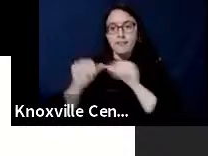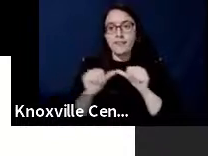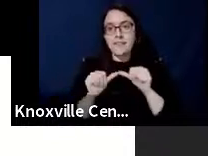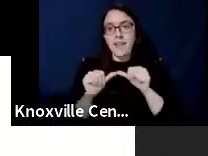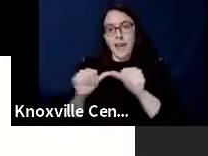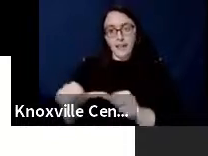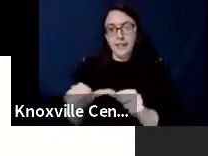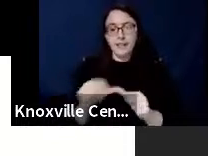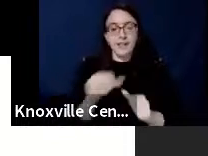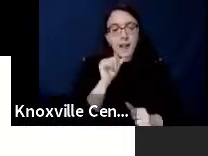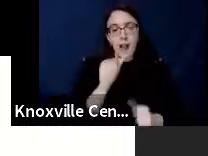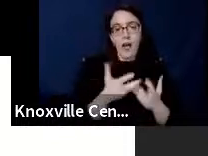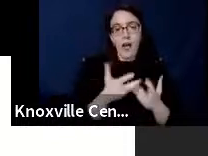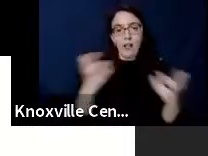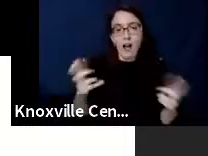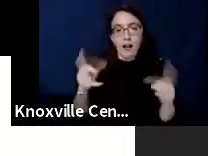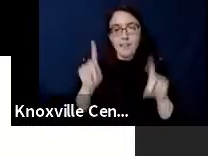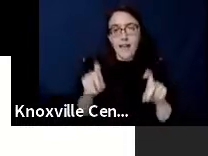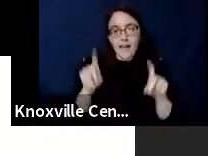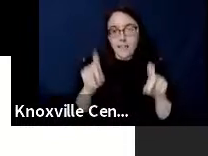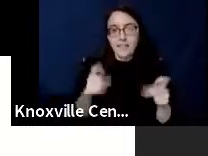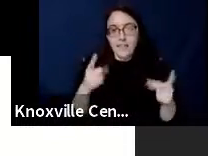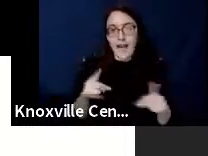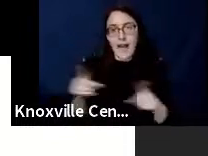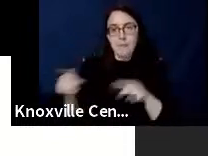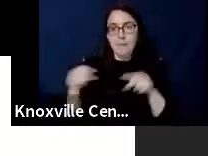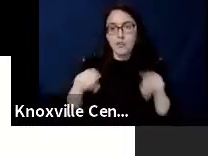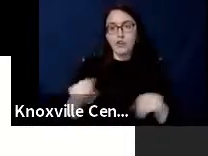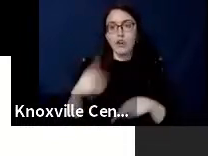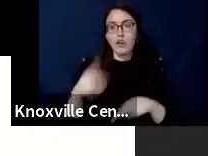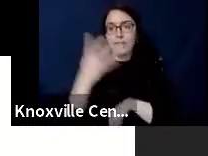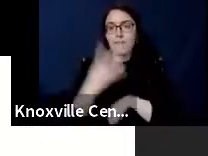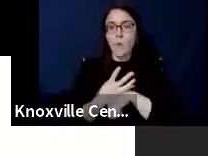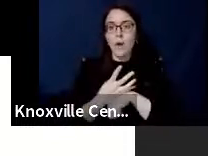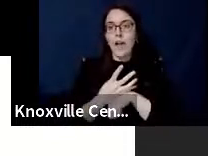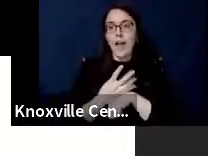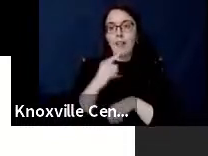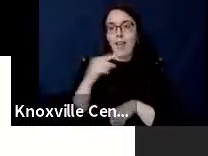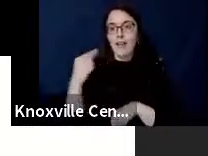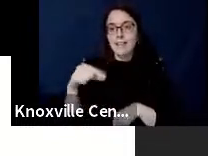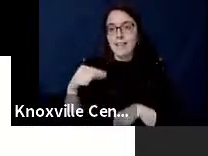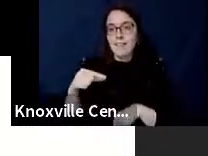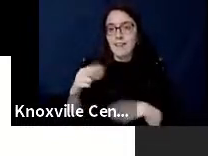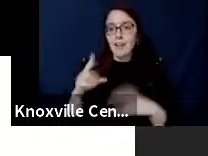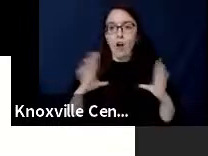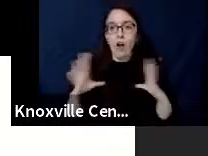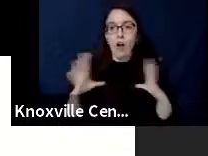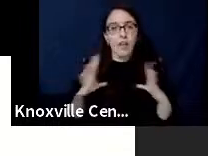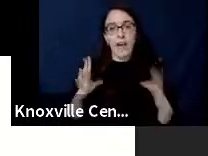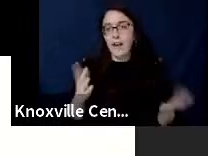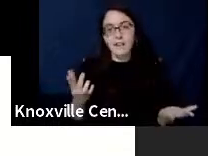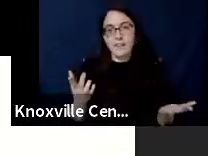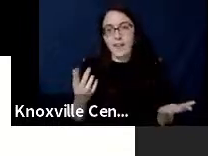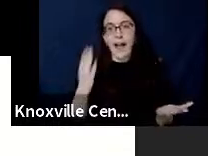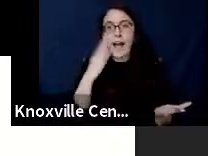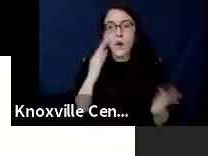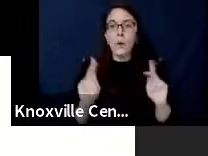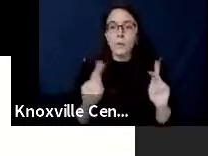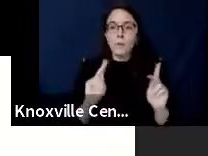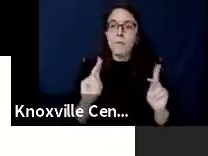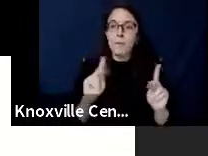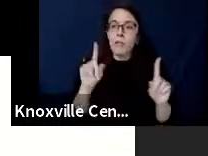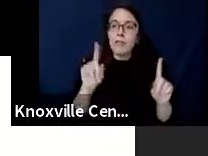not really a lot of testing at all that happened over the 4-day Thanksgiving holiday. I know there are people who